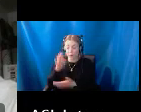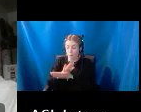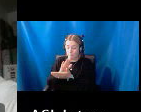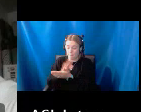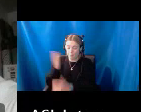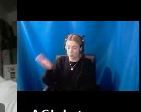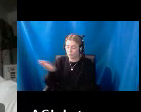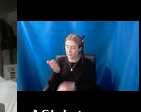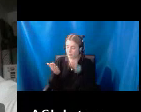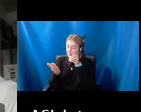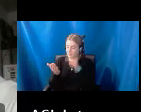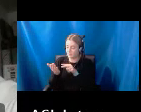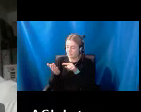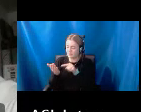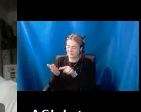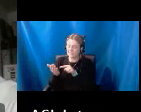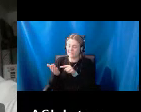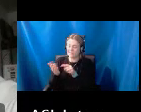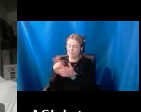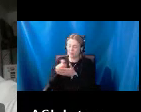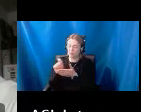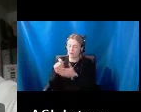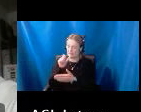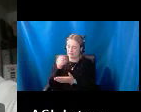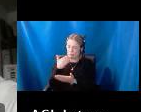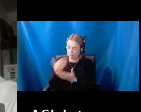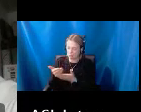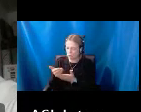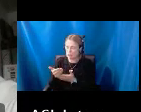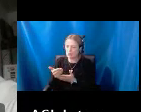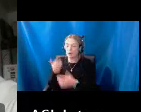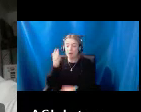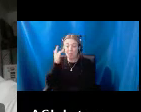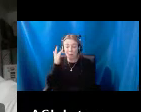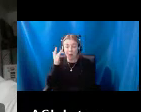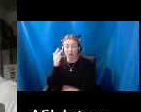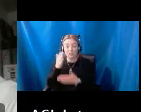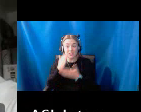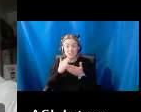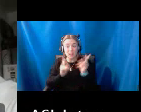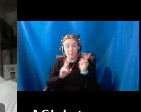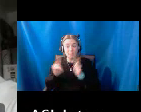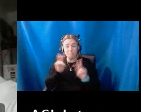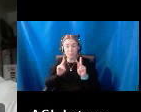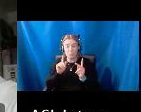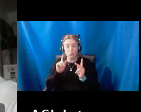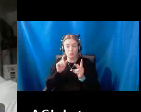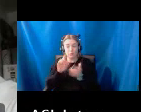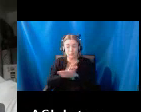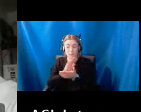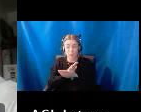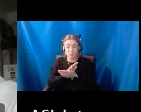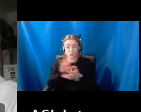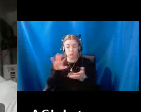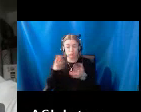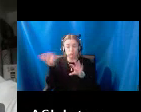being sent to me and it hasn't been read and edited several different times, then don't send it.